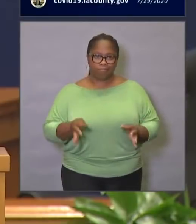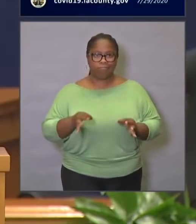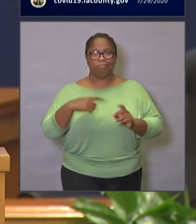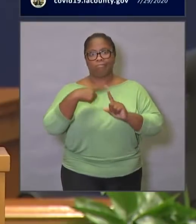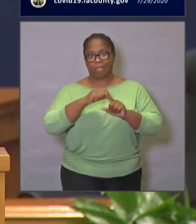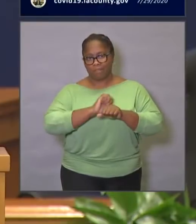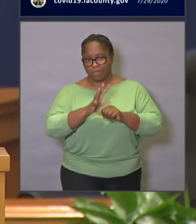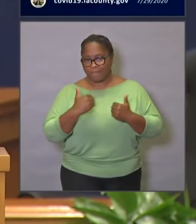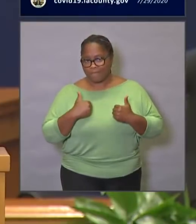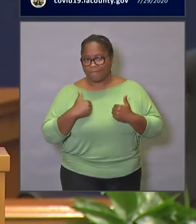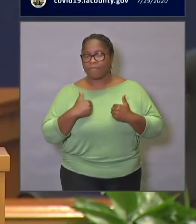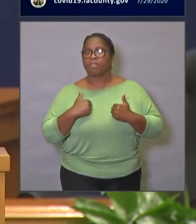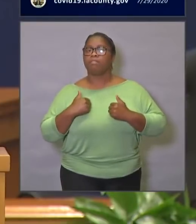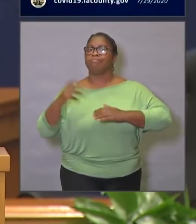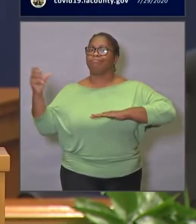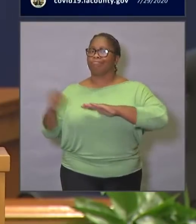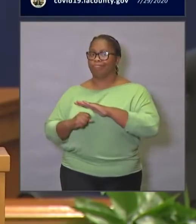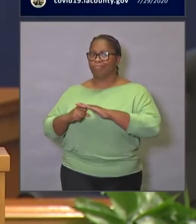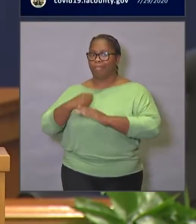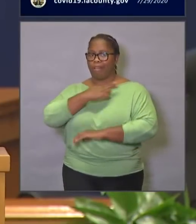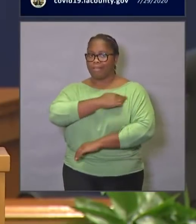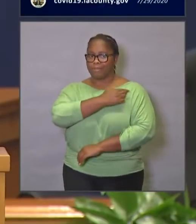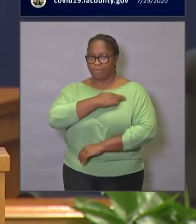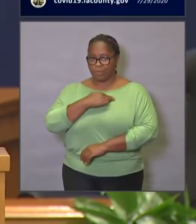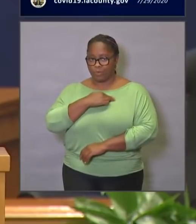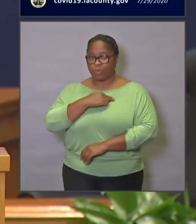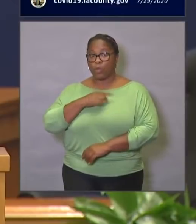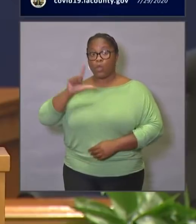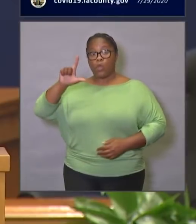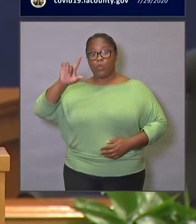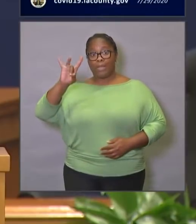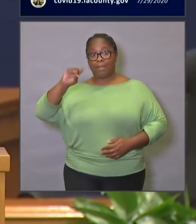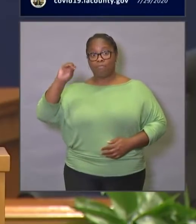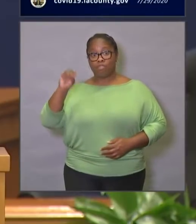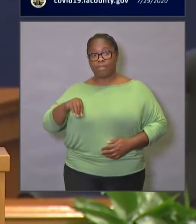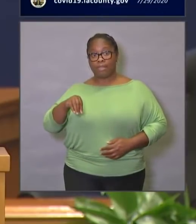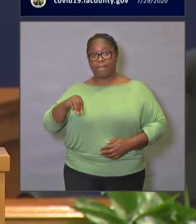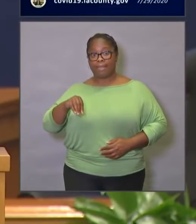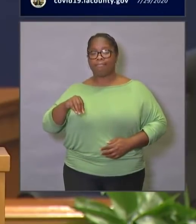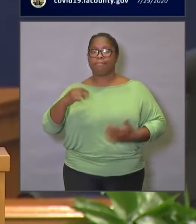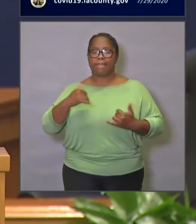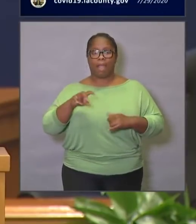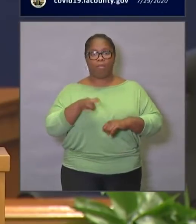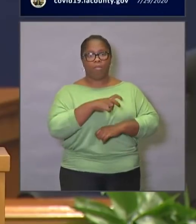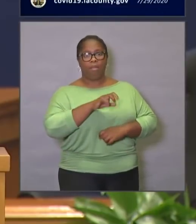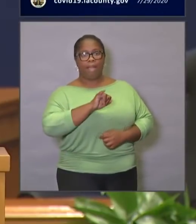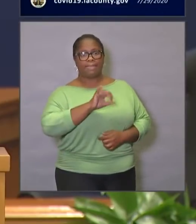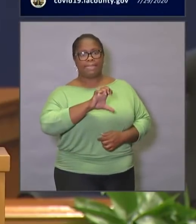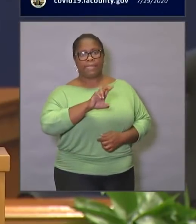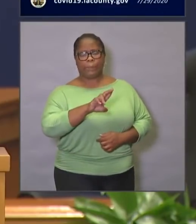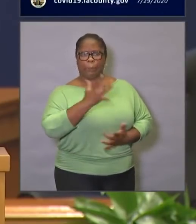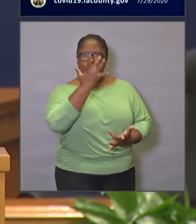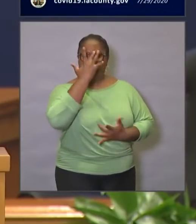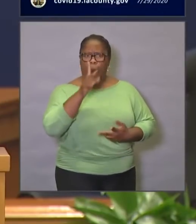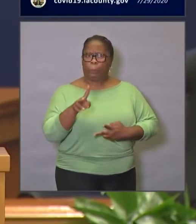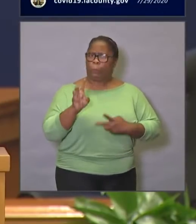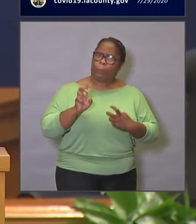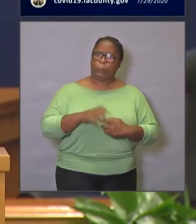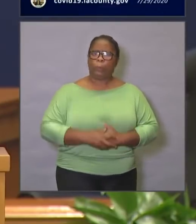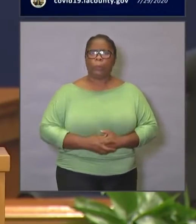currently hospitalized. 28% of these people are confirmed cases in the ICU, and